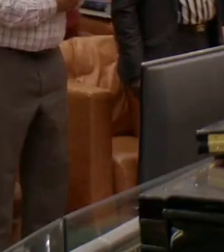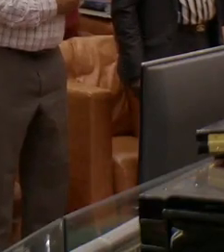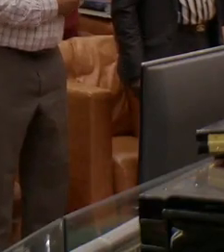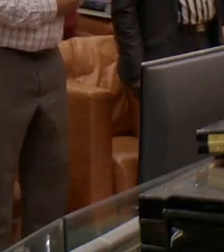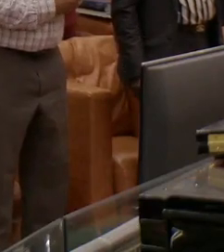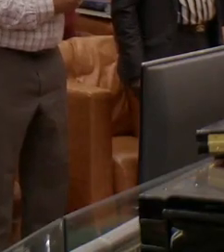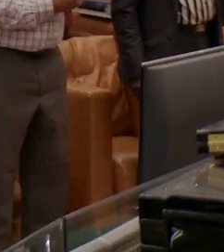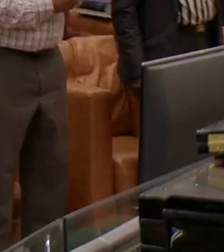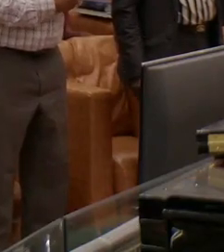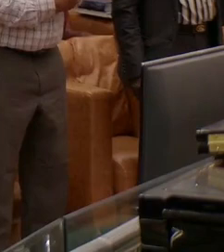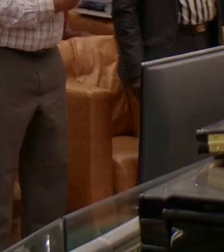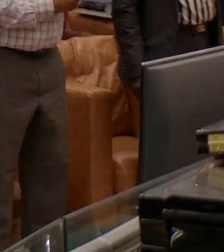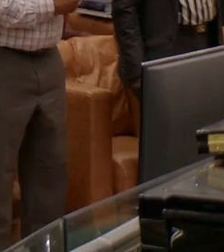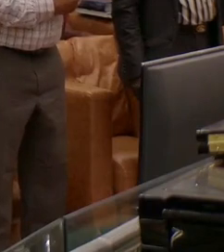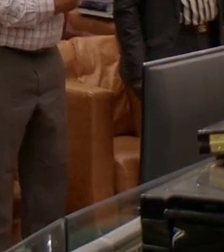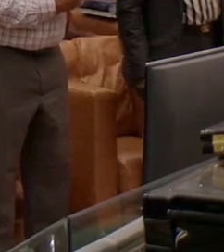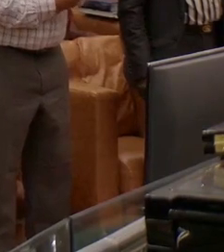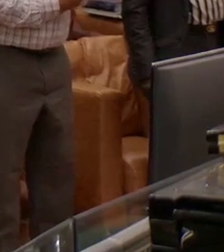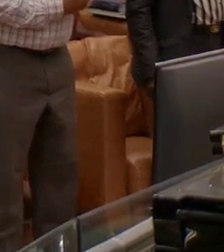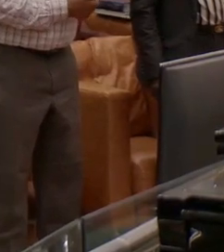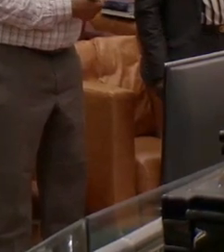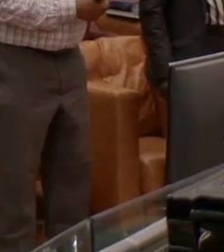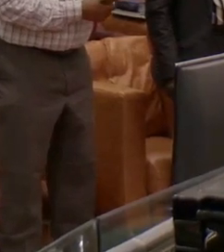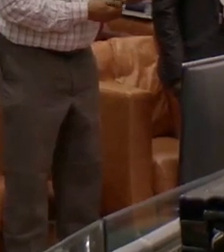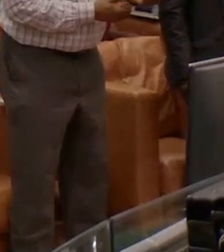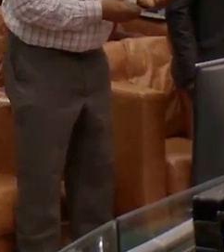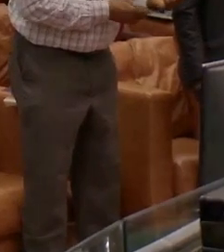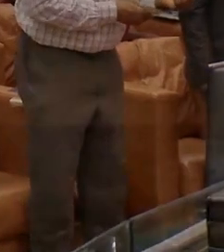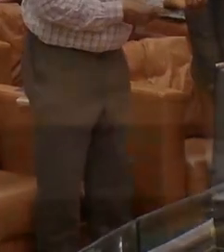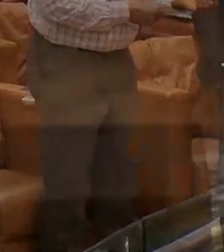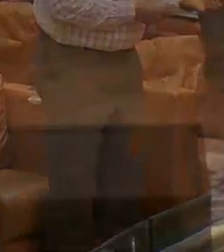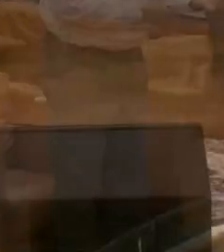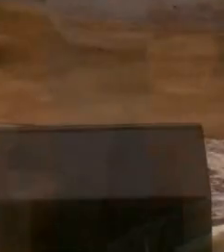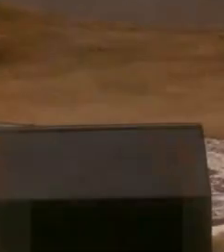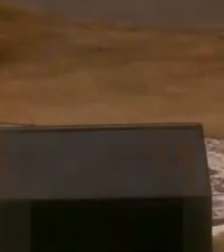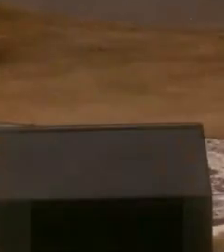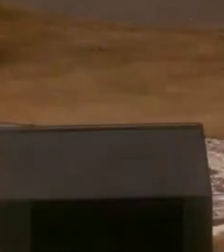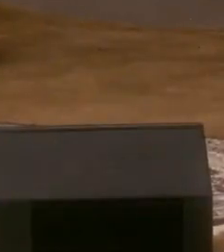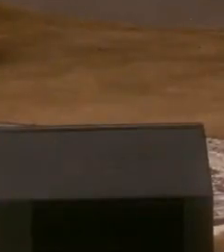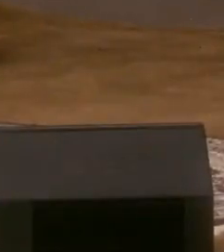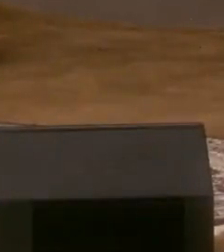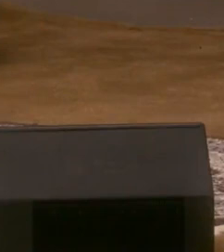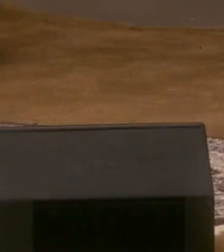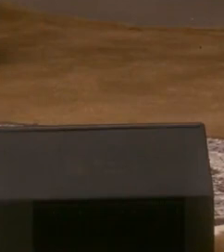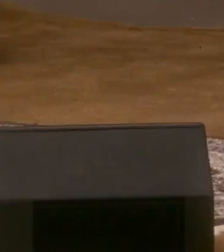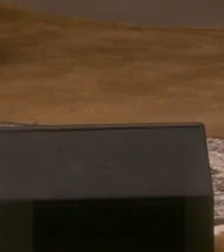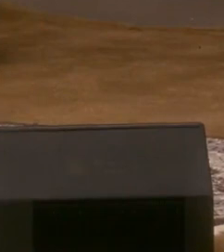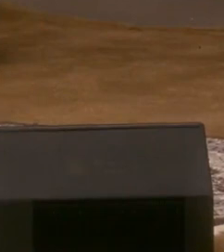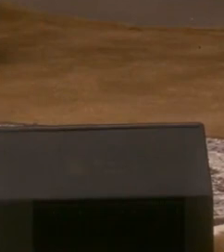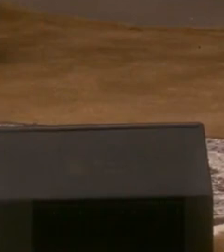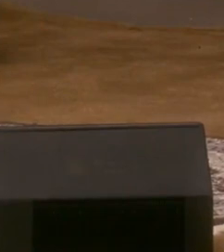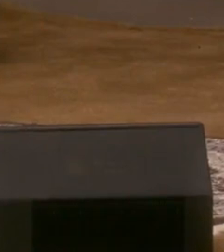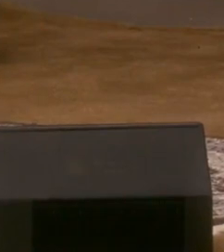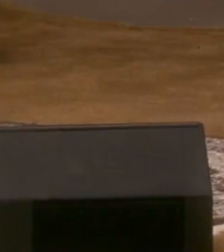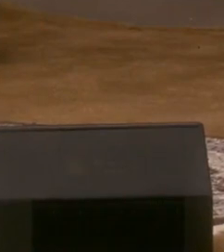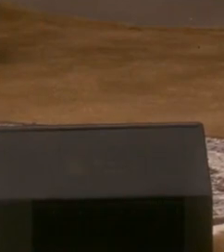Spirit revealing the scriptures unto us. We're praying that tonight your word will come afresh to